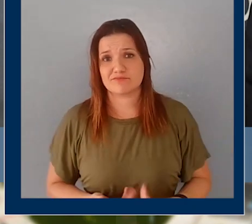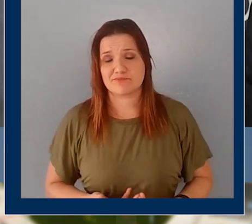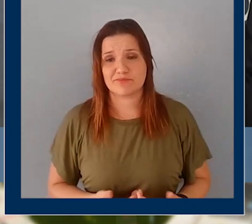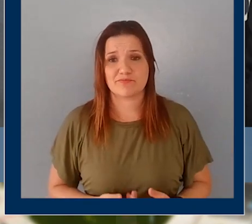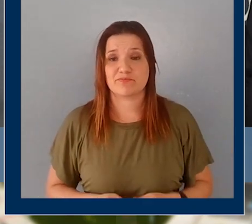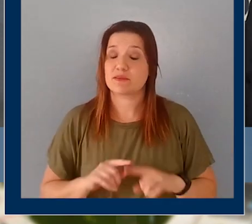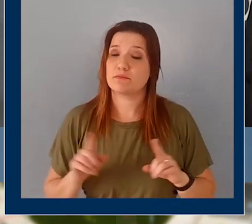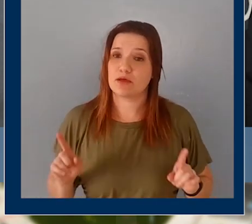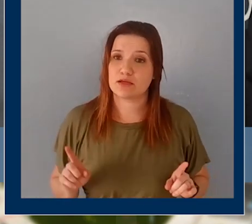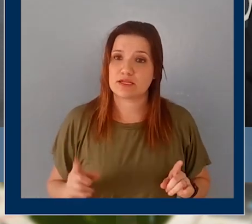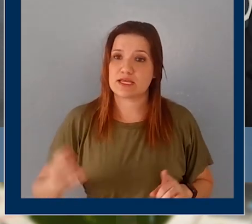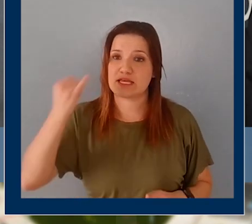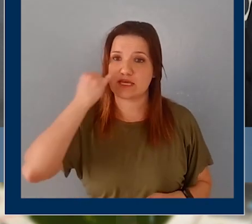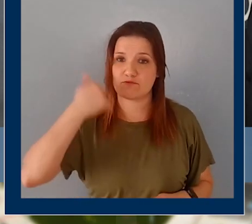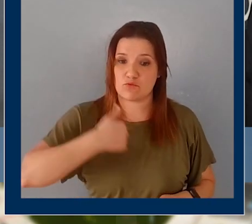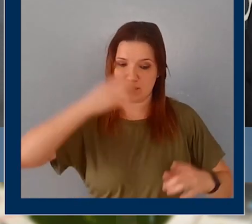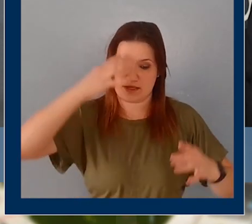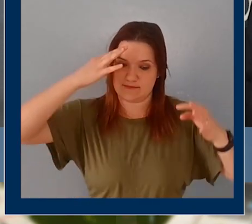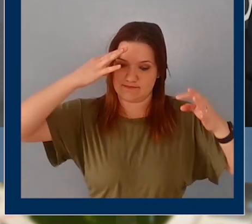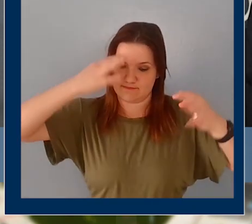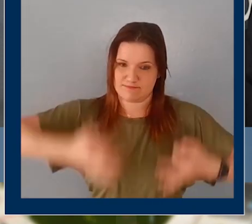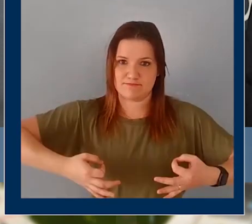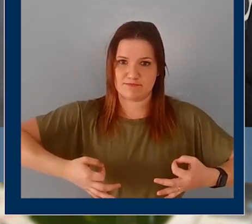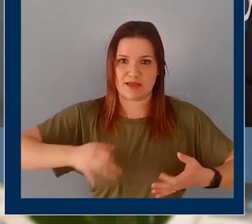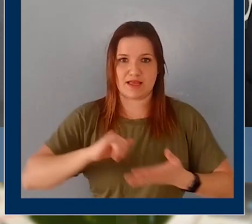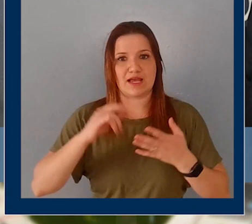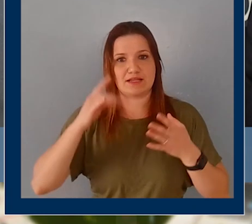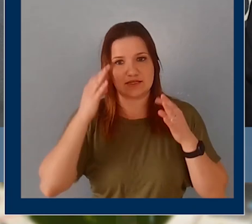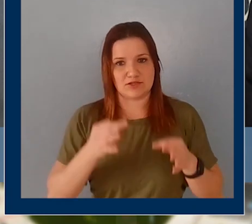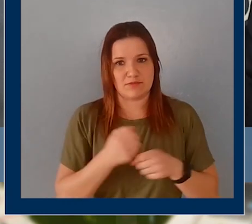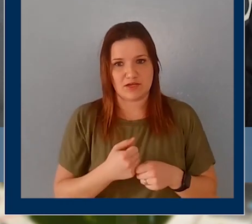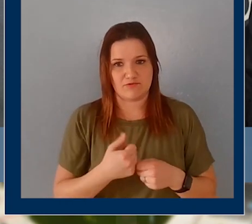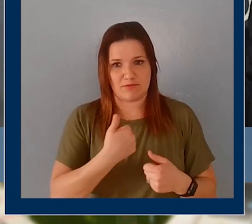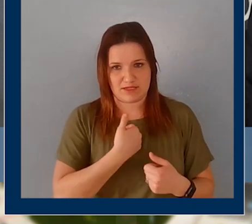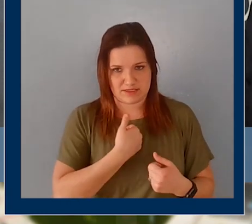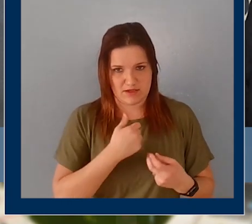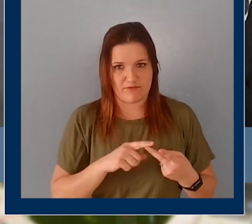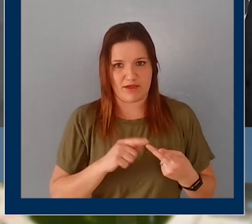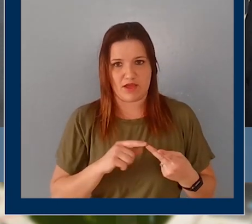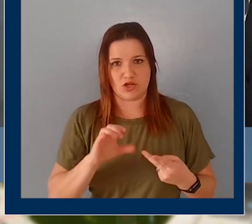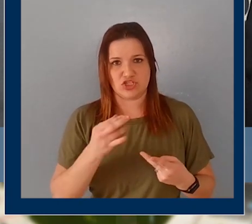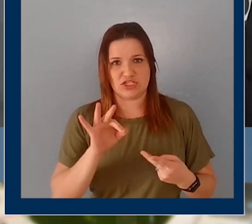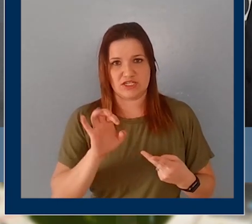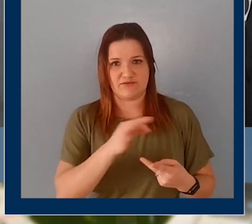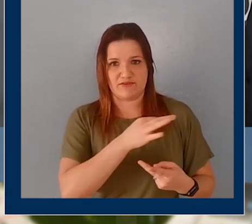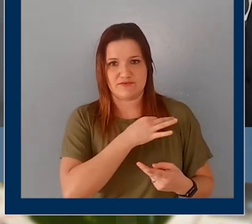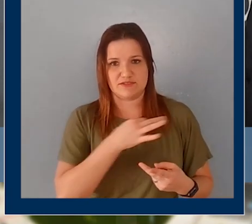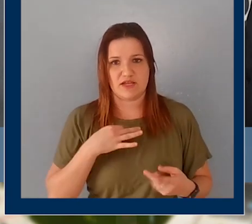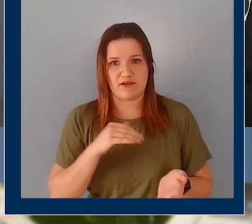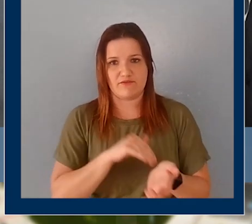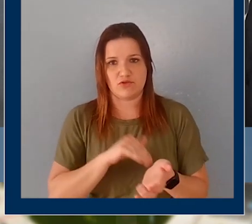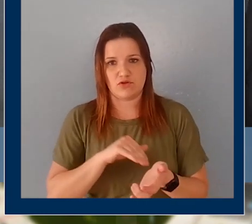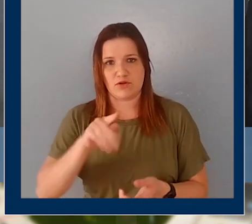we would say we're now at the point where we need to activate our crisis care policy and that algorithm. We then have